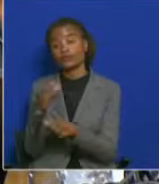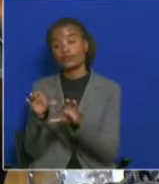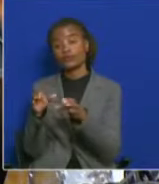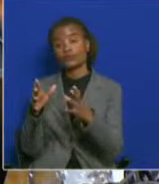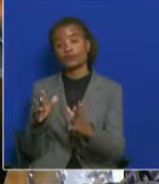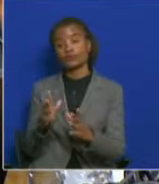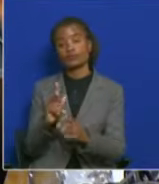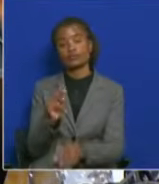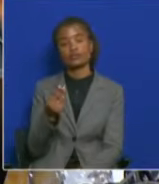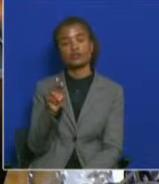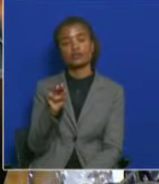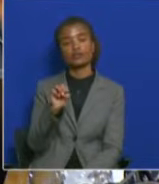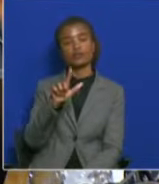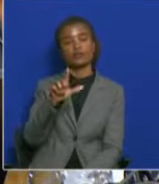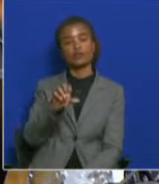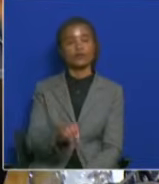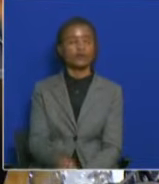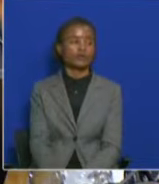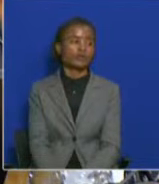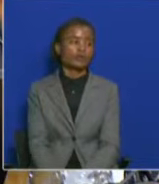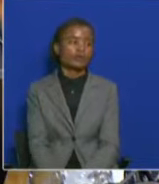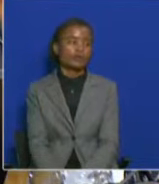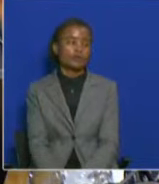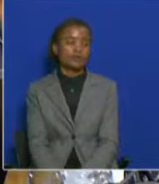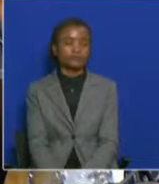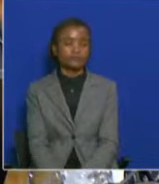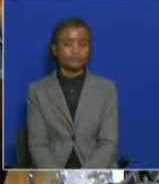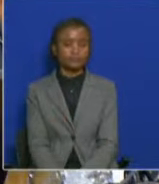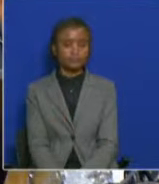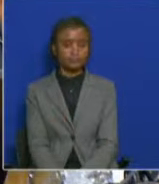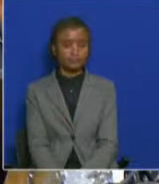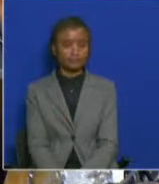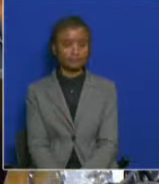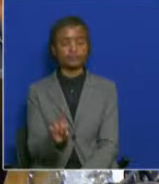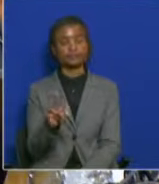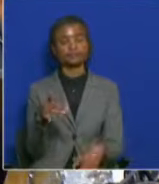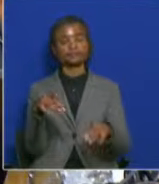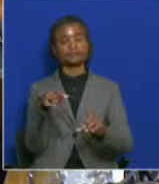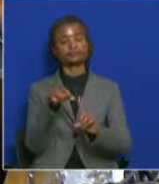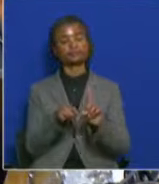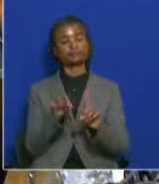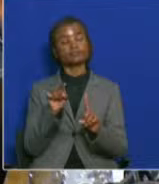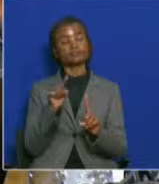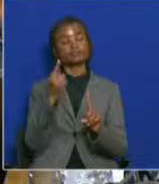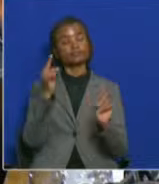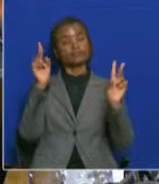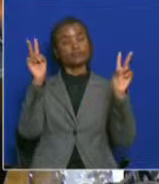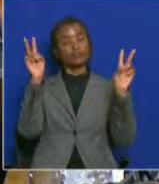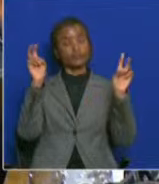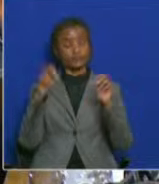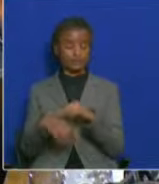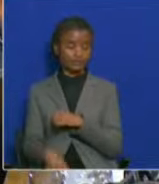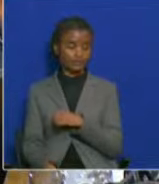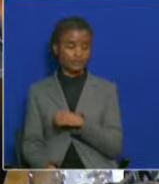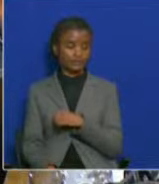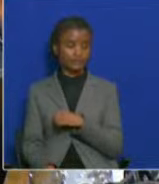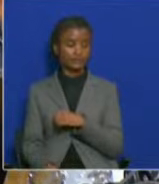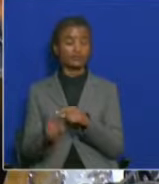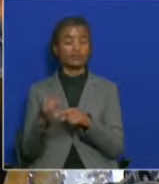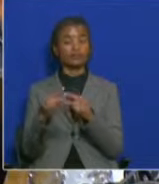So, Chair, the first topic is the question of the tenders. And I would like